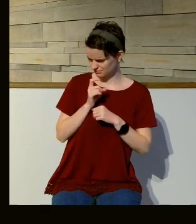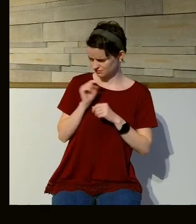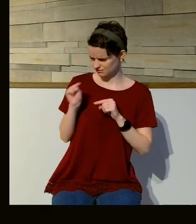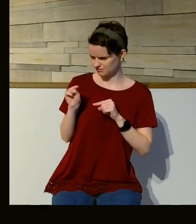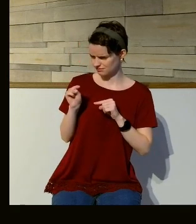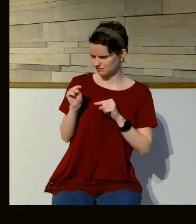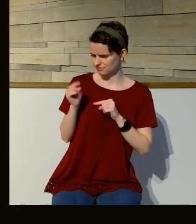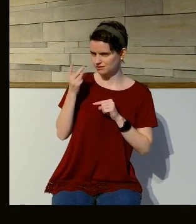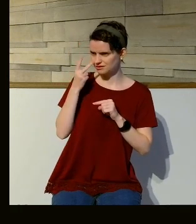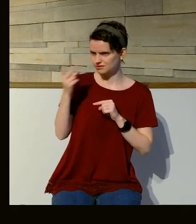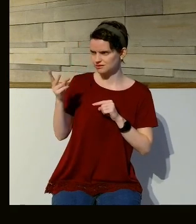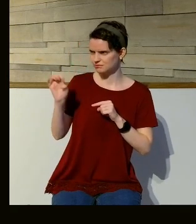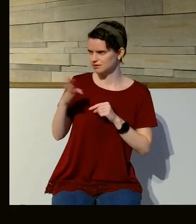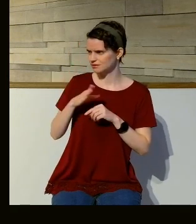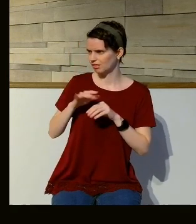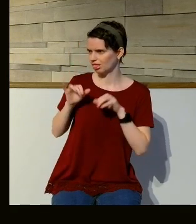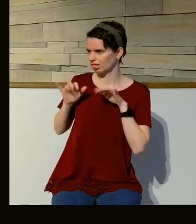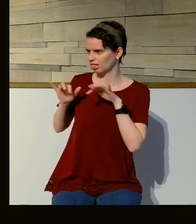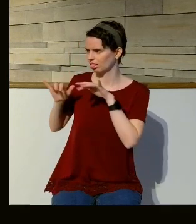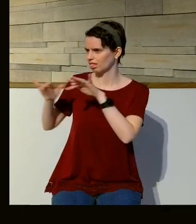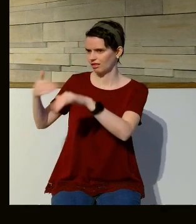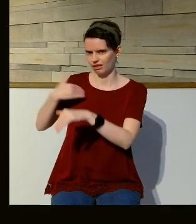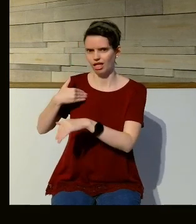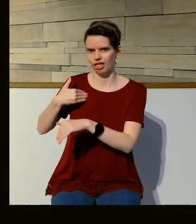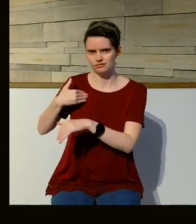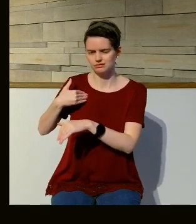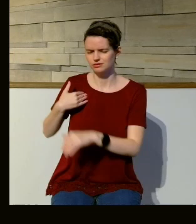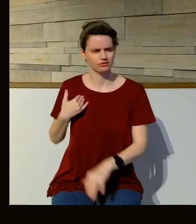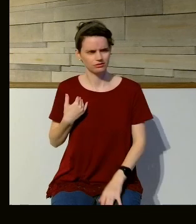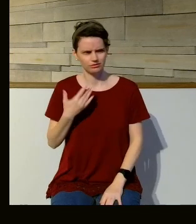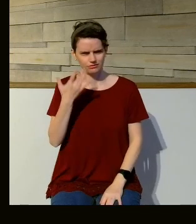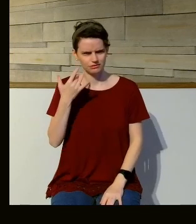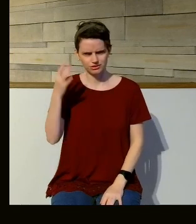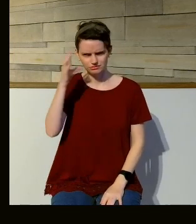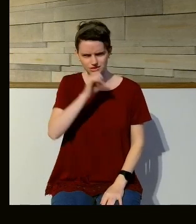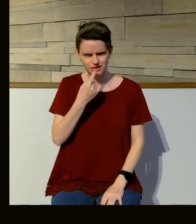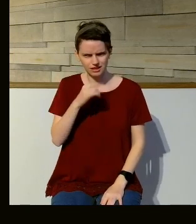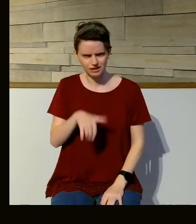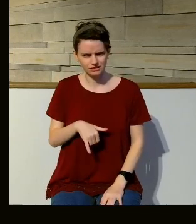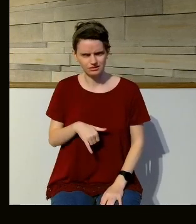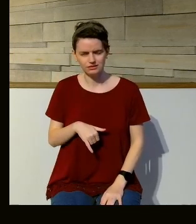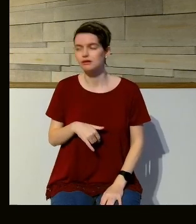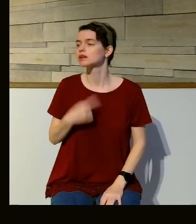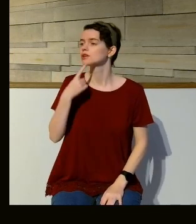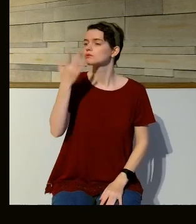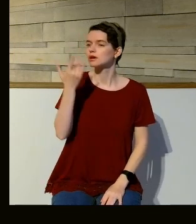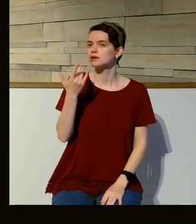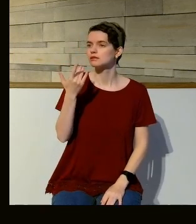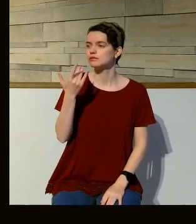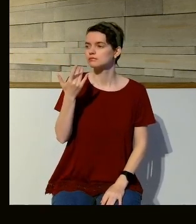shoulder and you see the beach is littered with plastic. And you say, why would you say that? And he says, I'll tell you